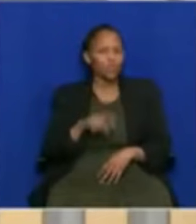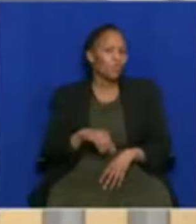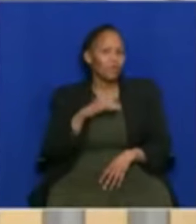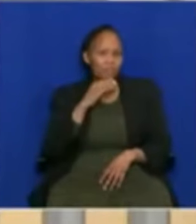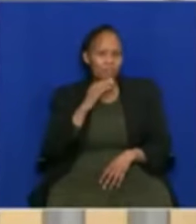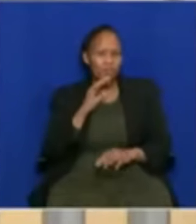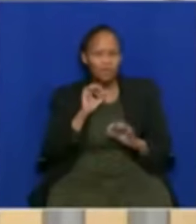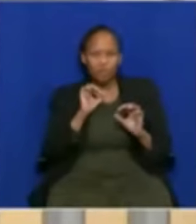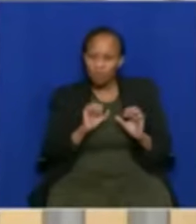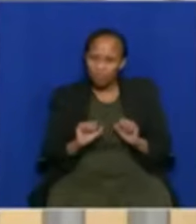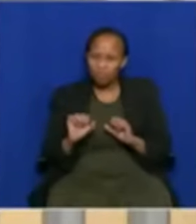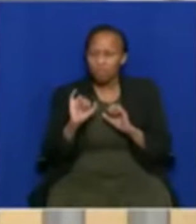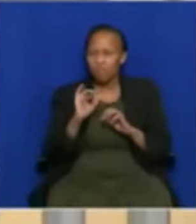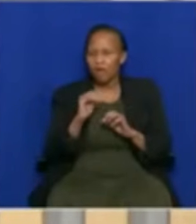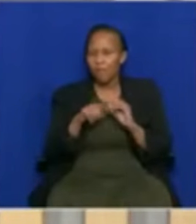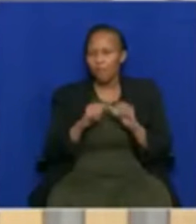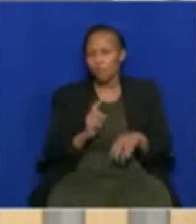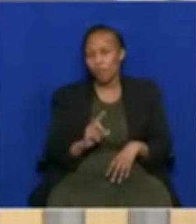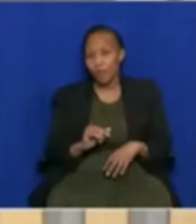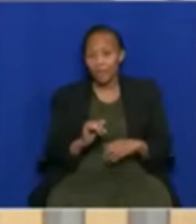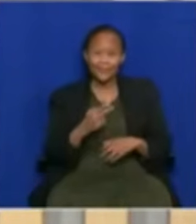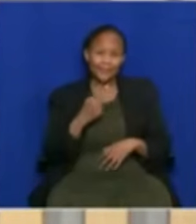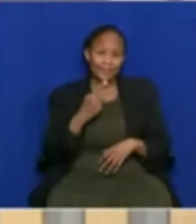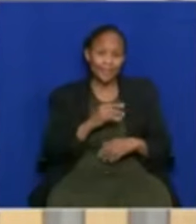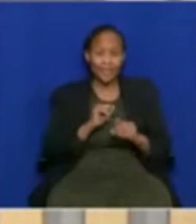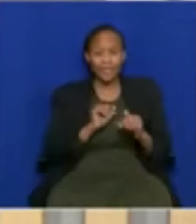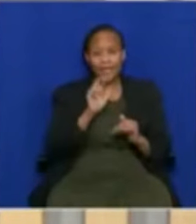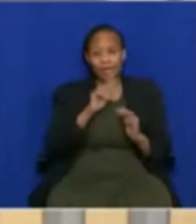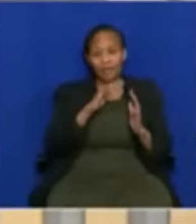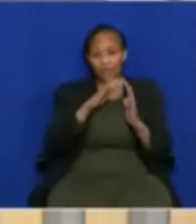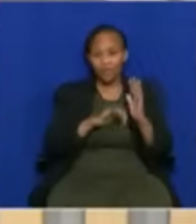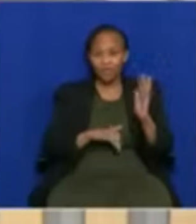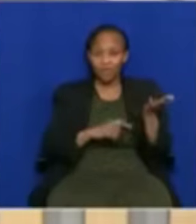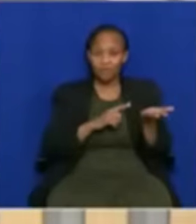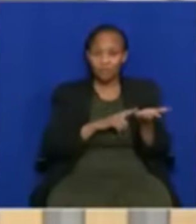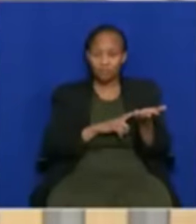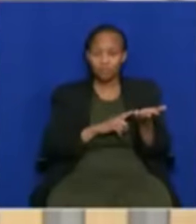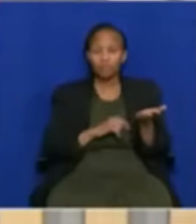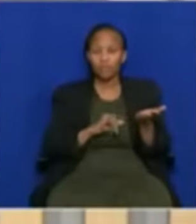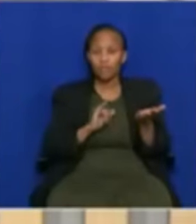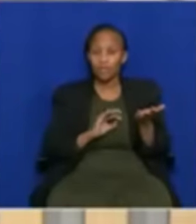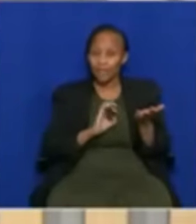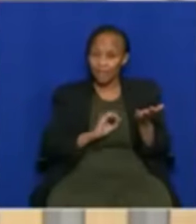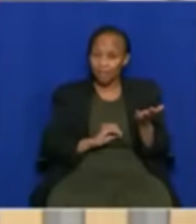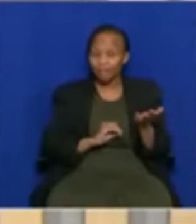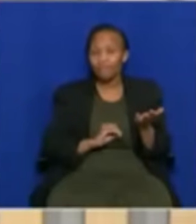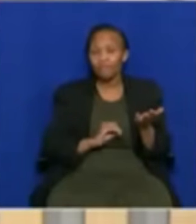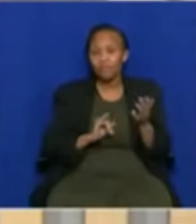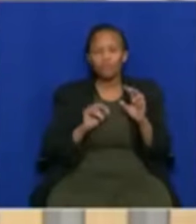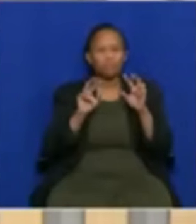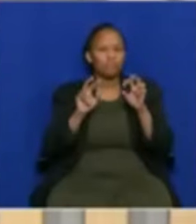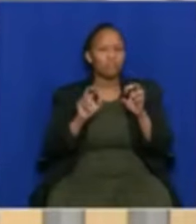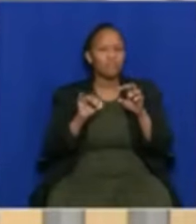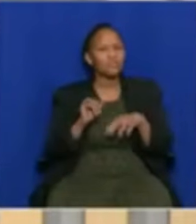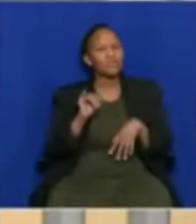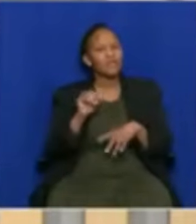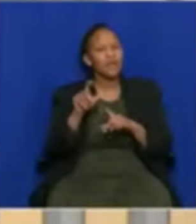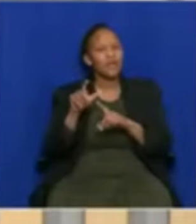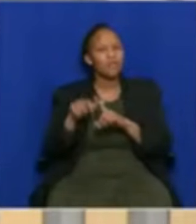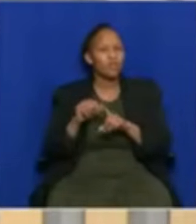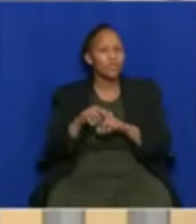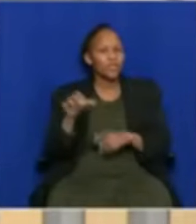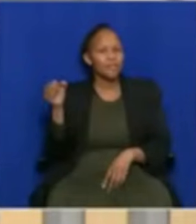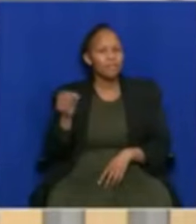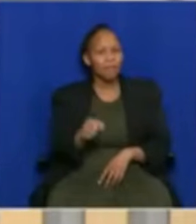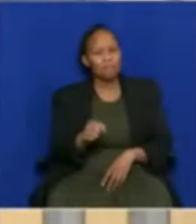that is now taken on this specific regarding this appointment process. But still, there are things